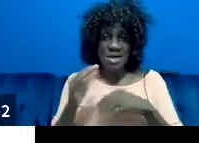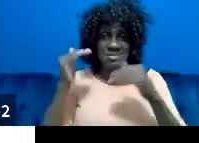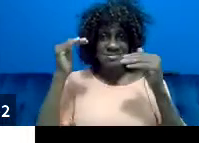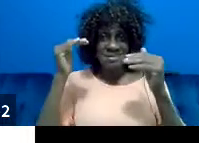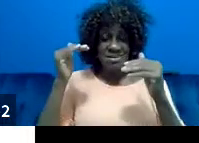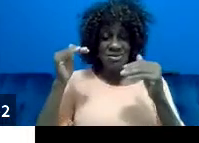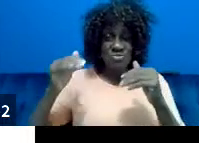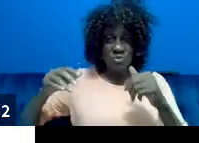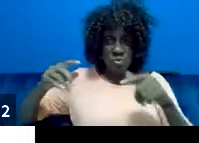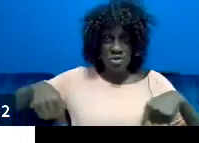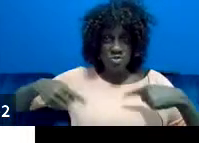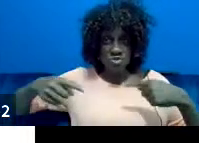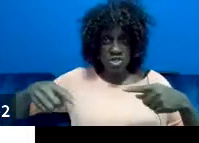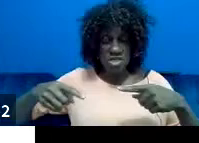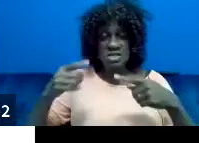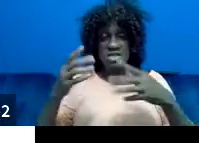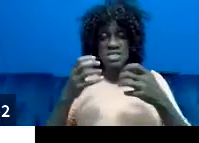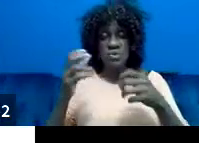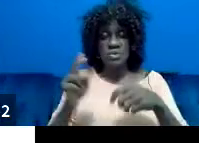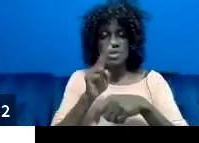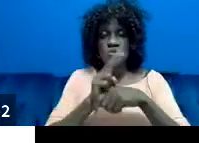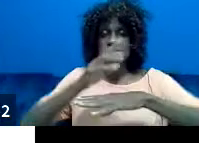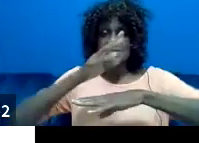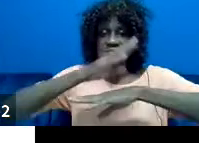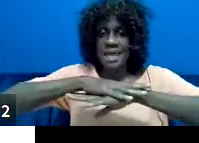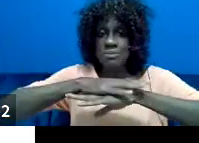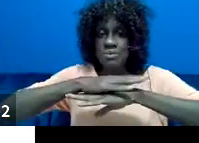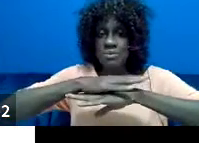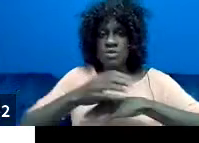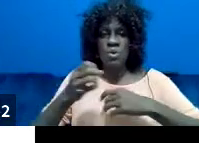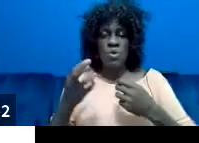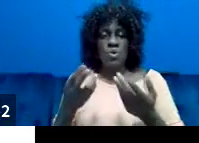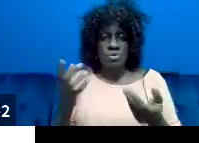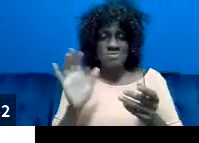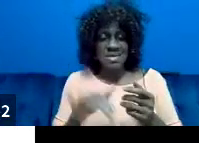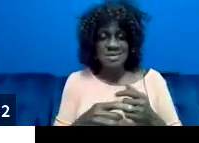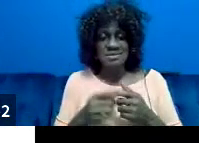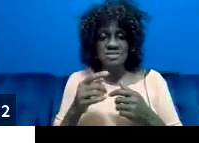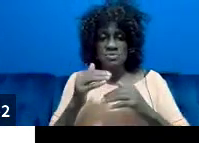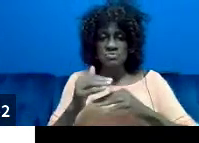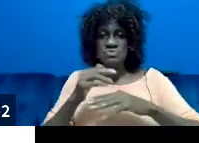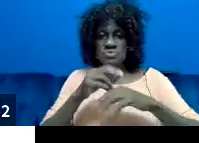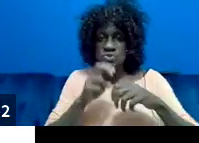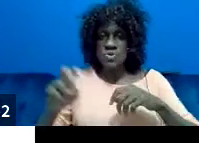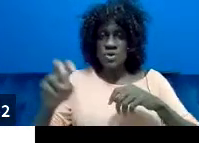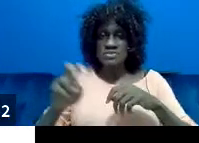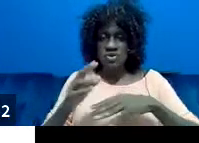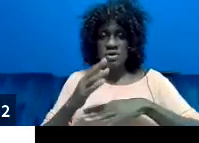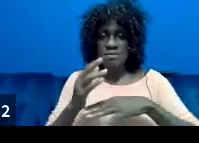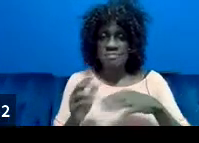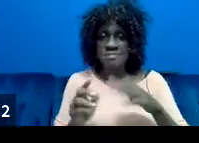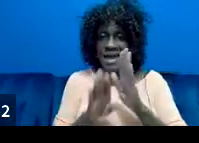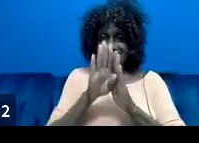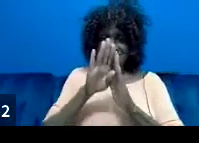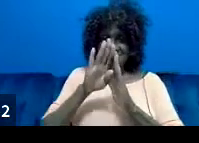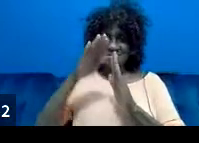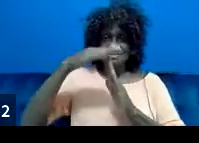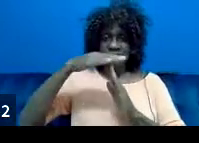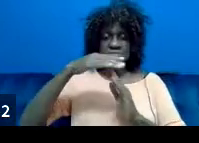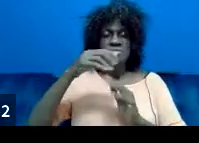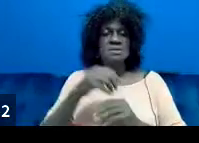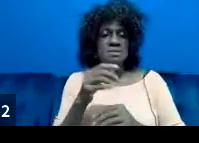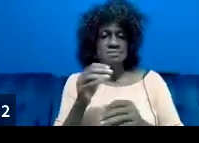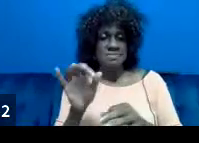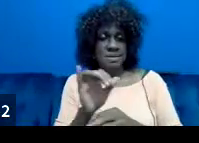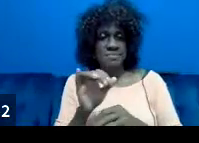just because they want to be able to use a table or things like that. So transfer heights can be very similar. Moving